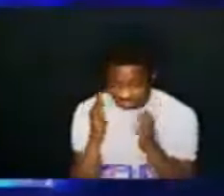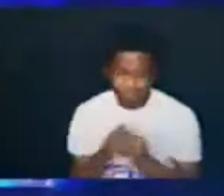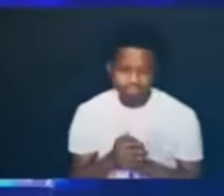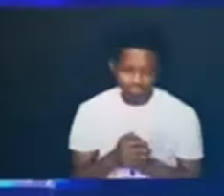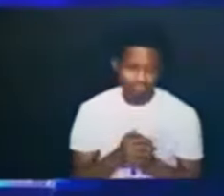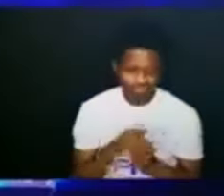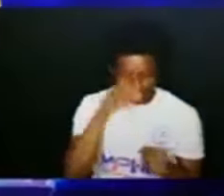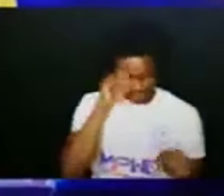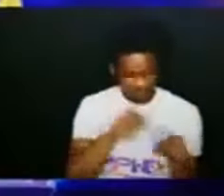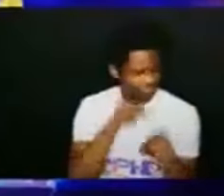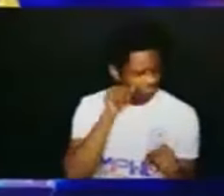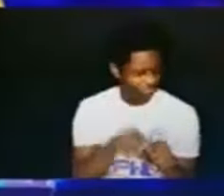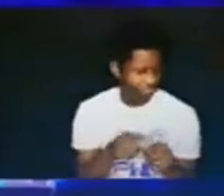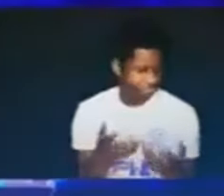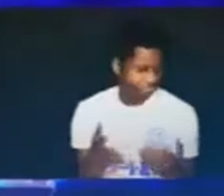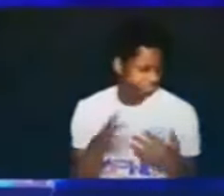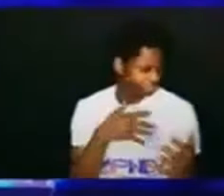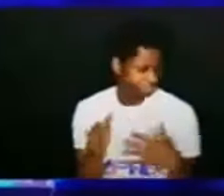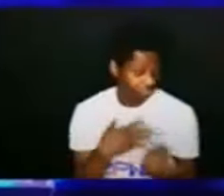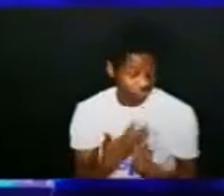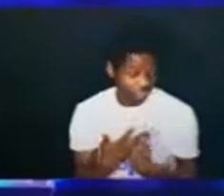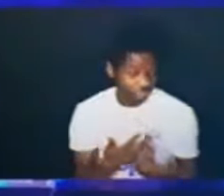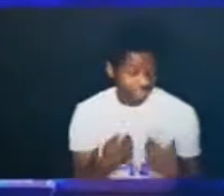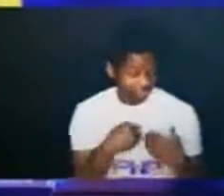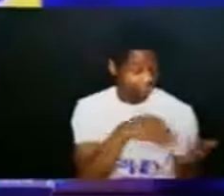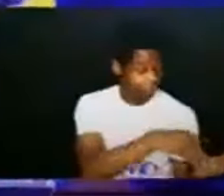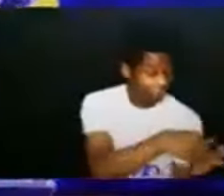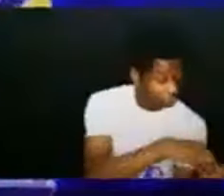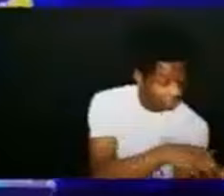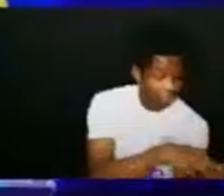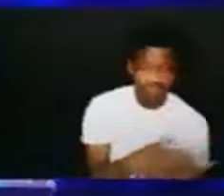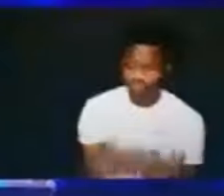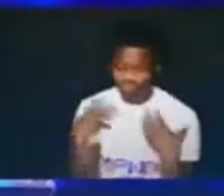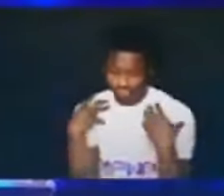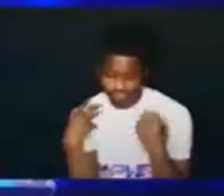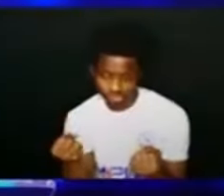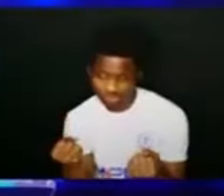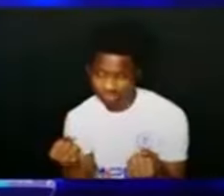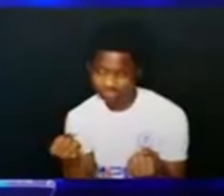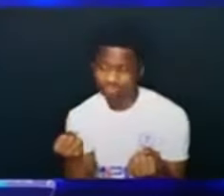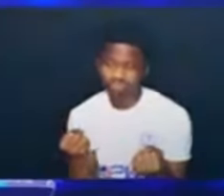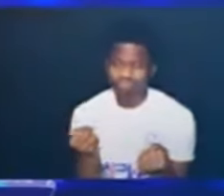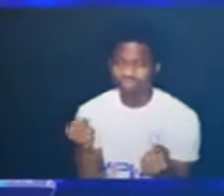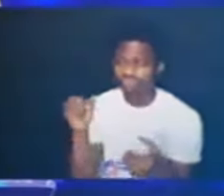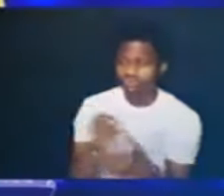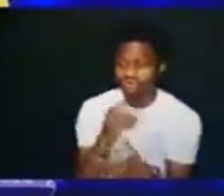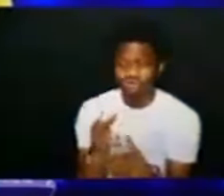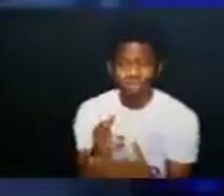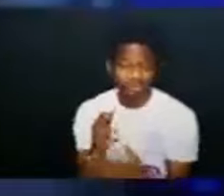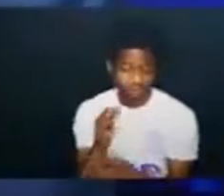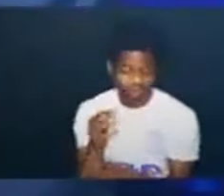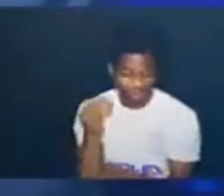and sisters, whether you have a weak conscience, a strong conscience, or your conscience